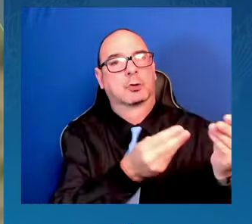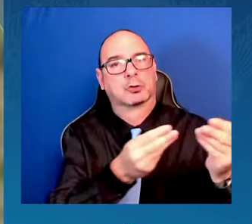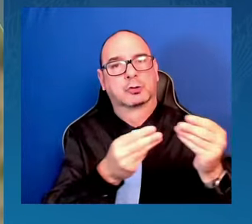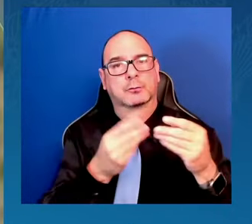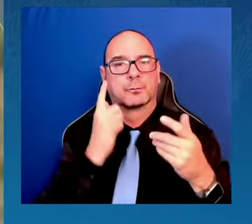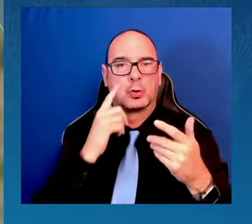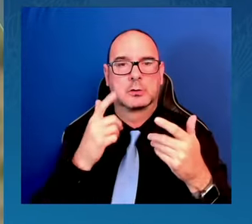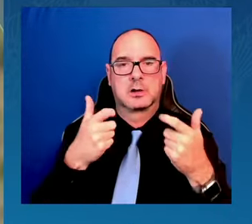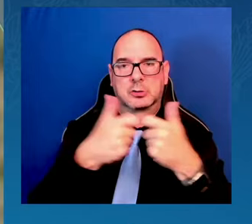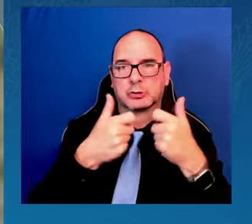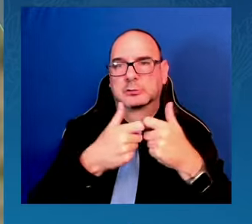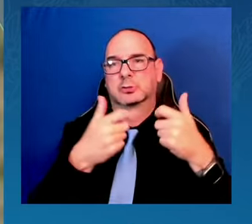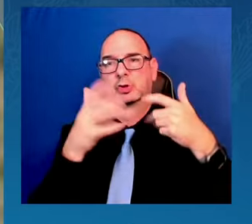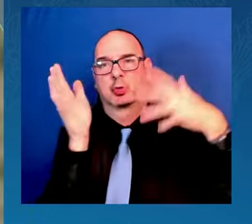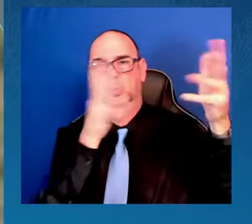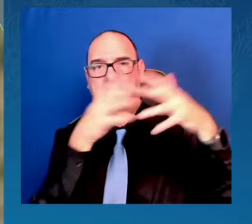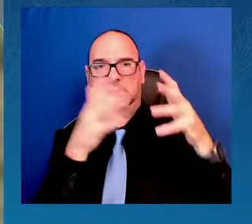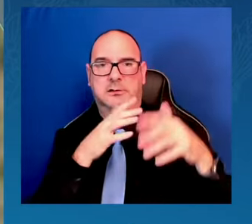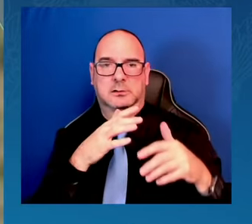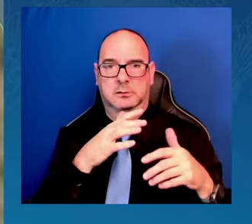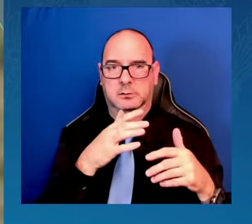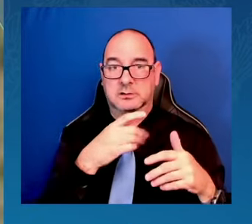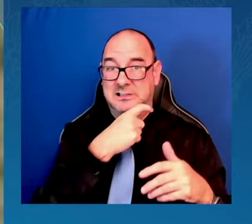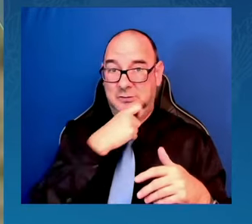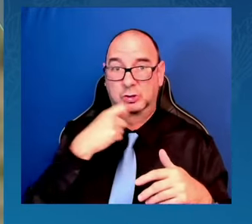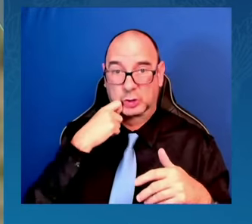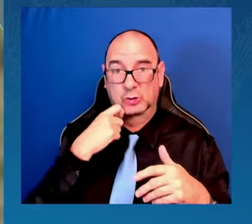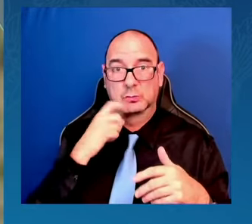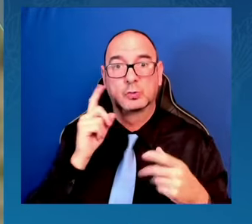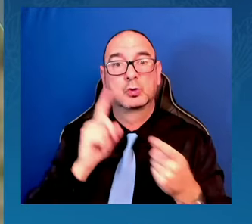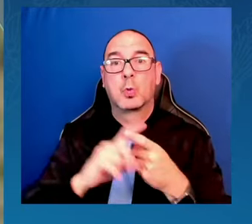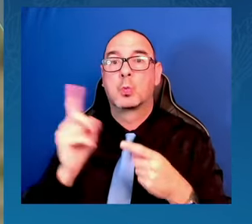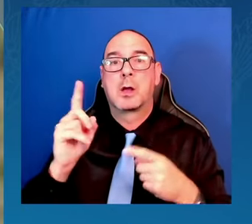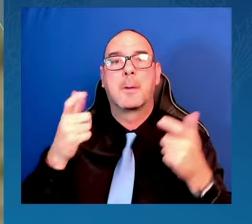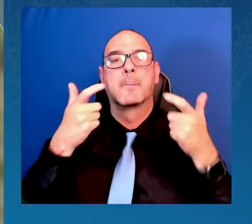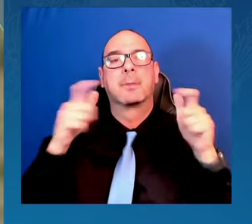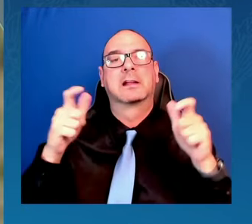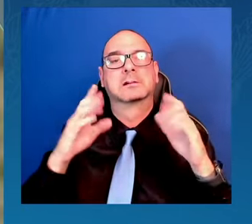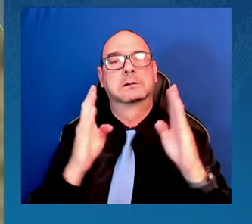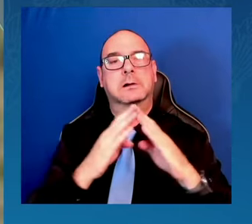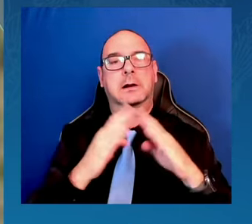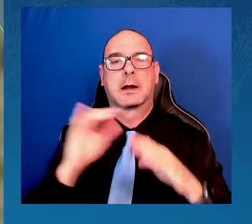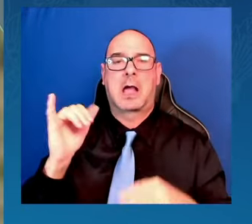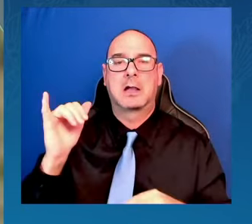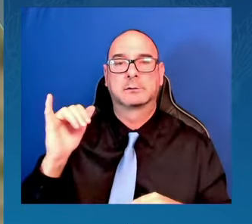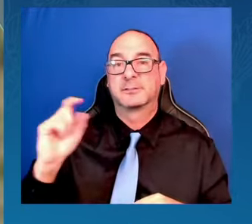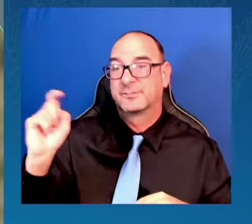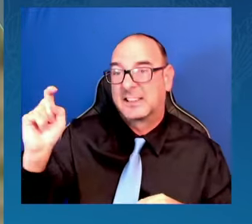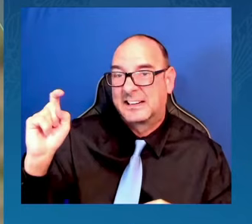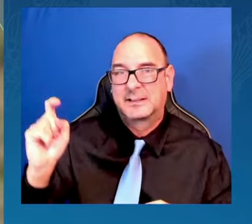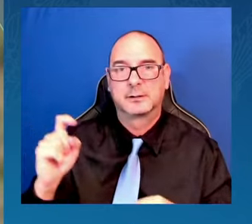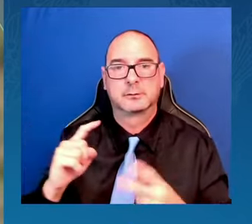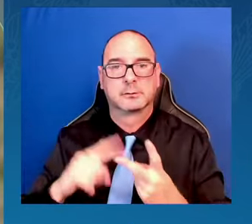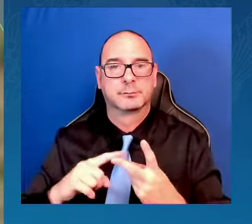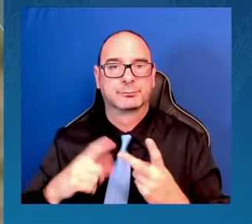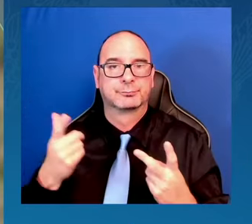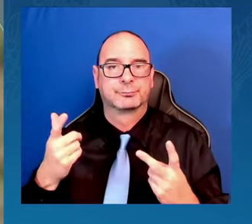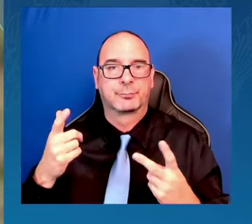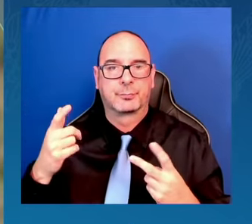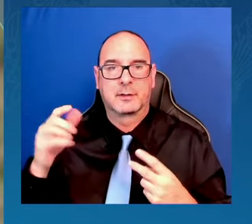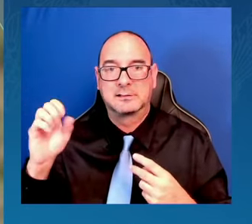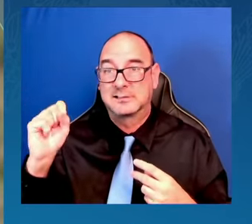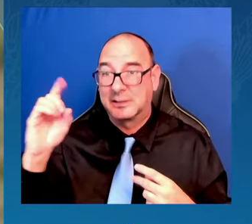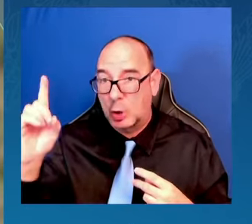in the desert to big cities like Phoenix and Los Angeles and San Diego, and to rural communities like